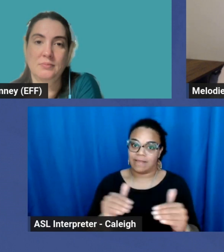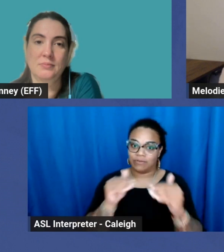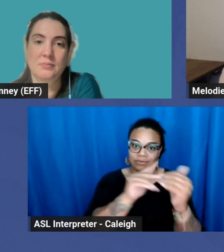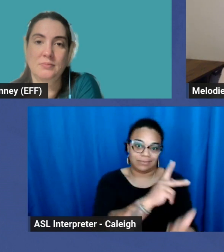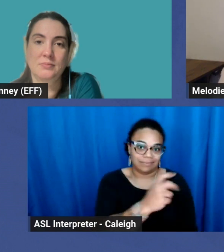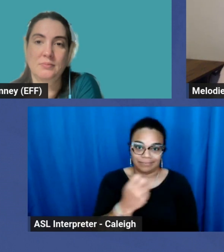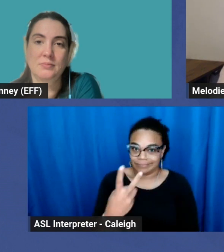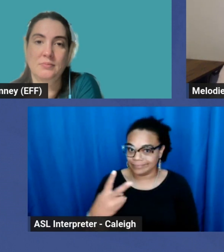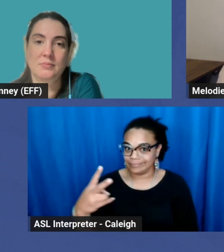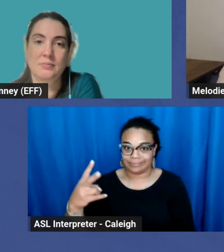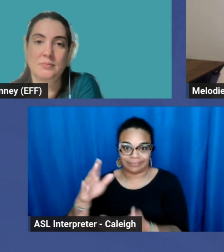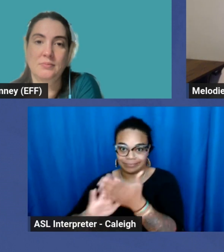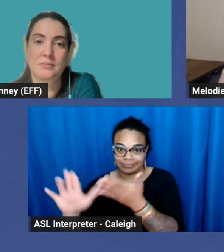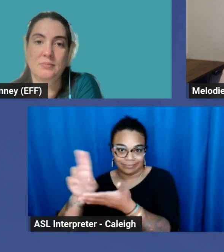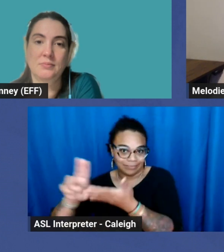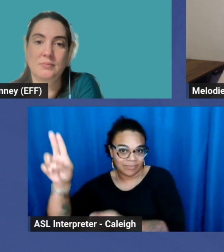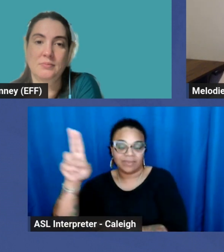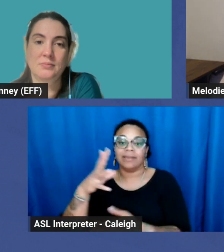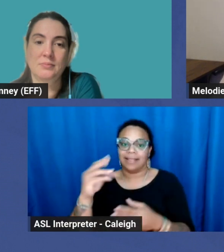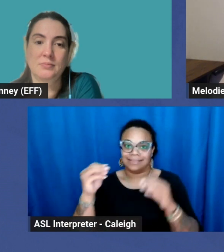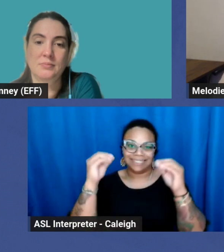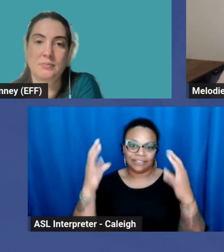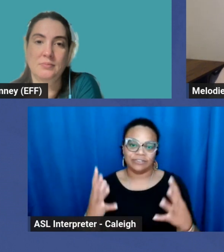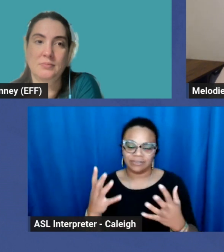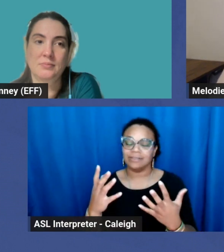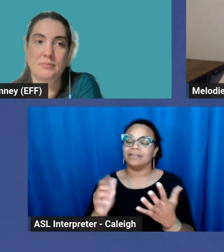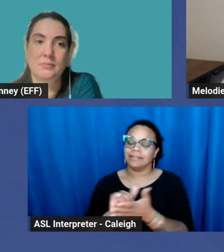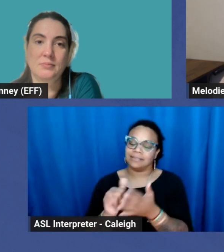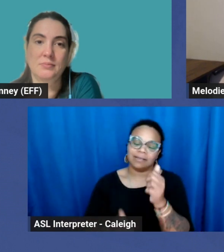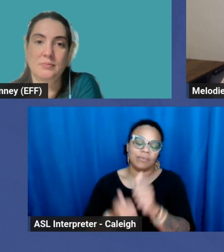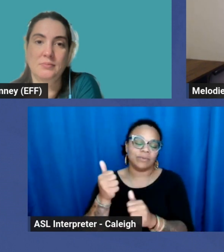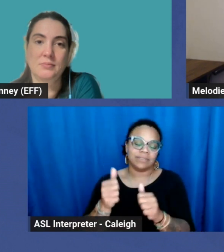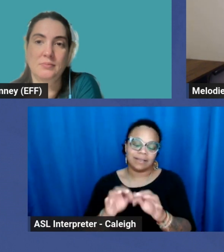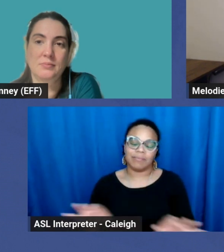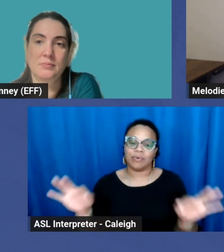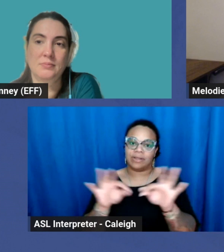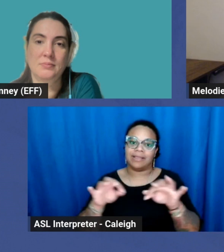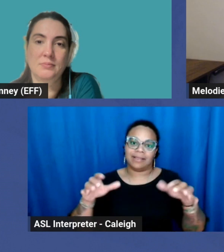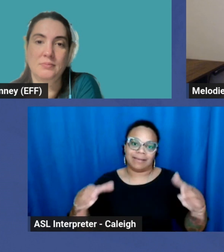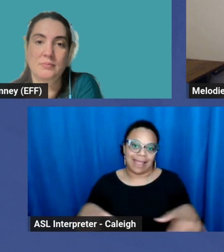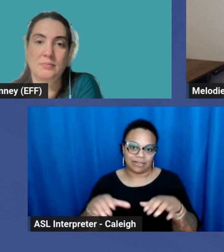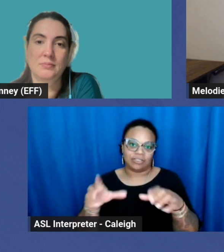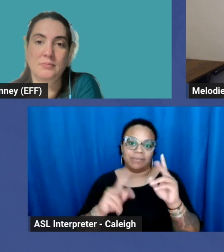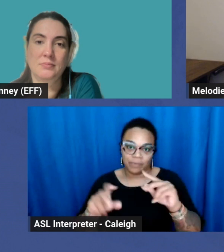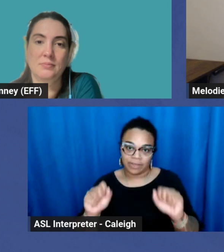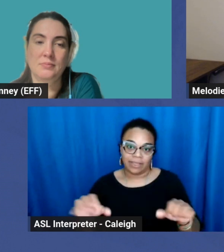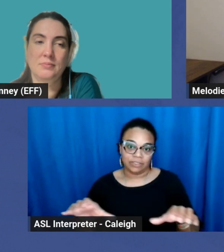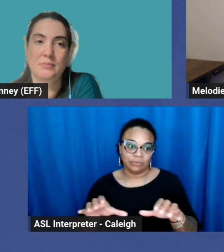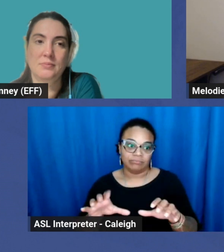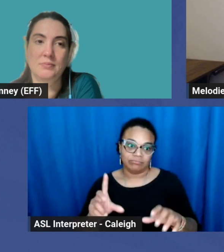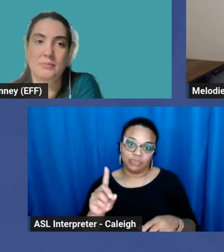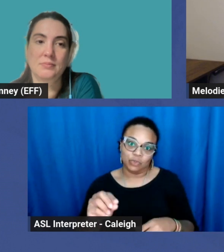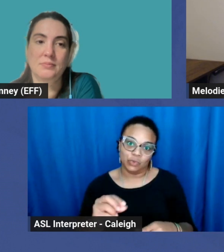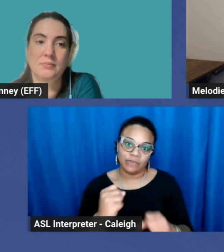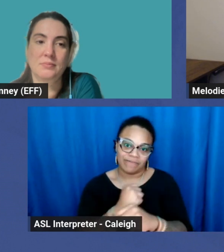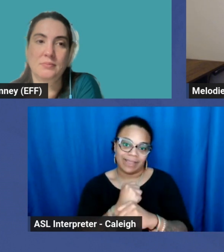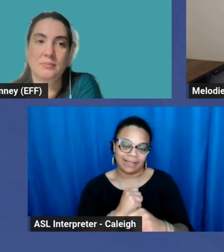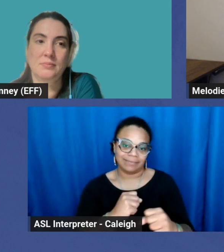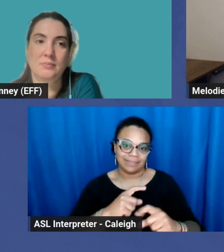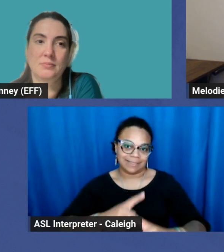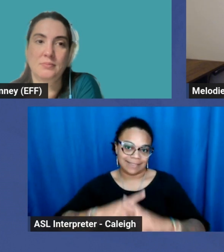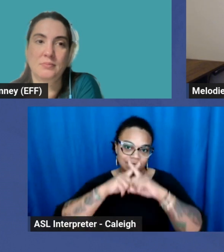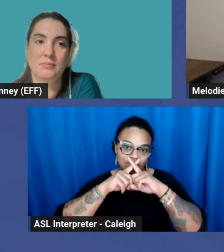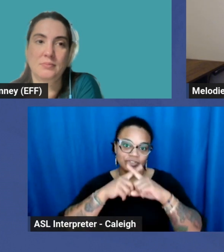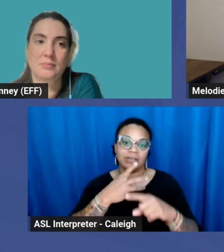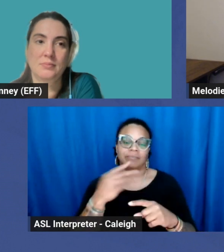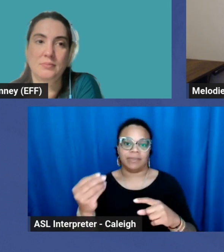are the most important, I think, everyday actions people can take to fight censorship and champion the